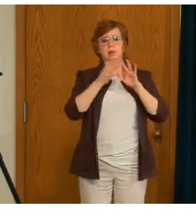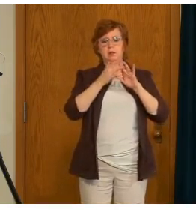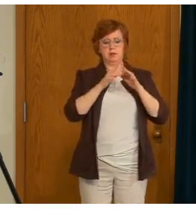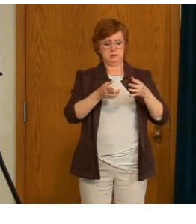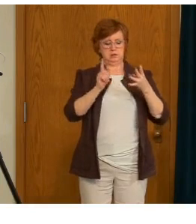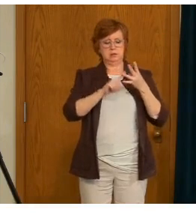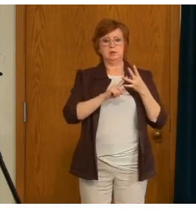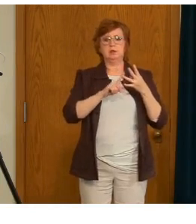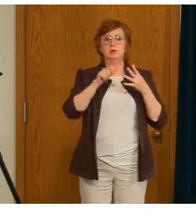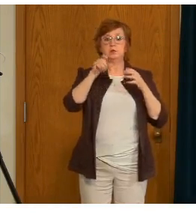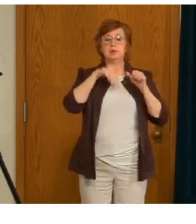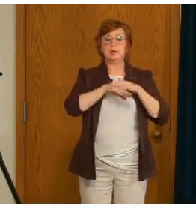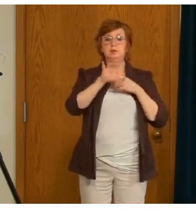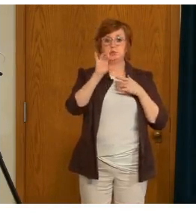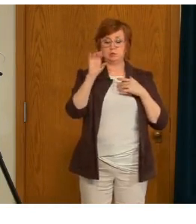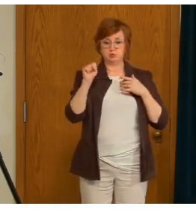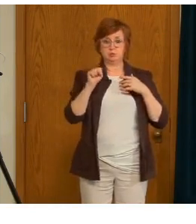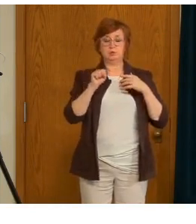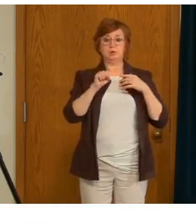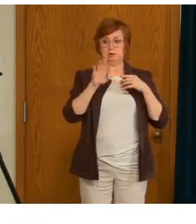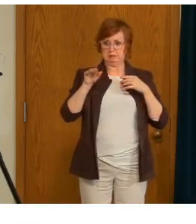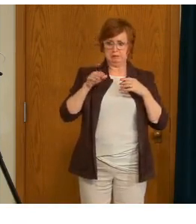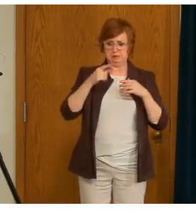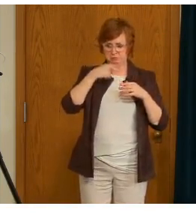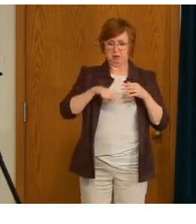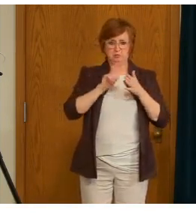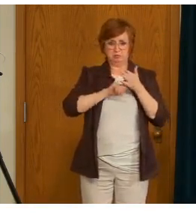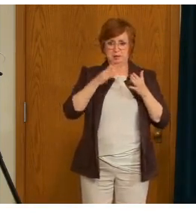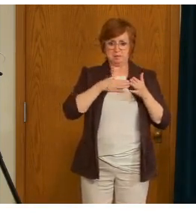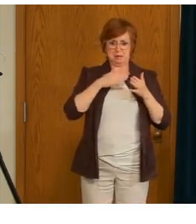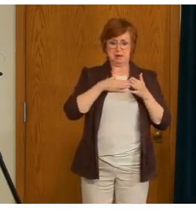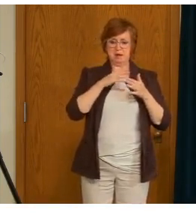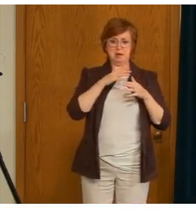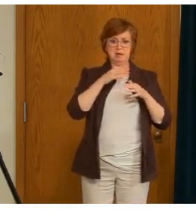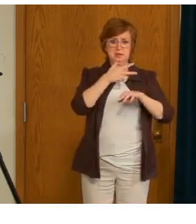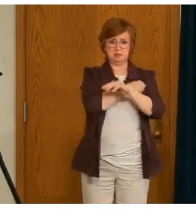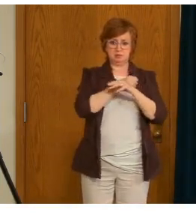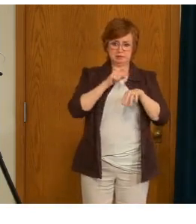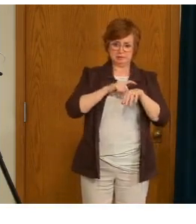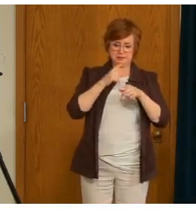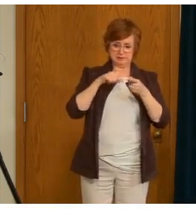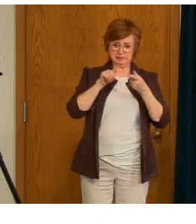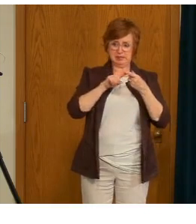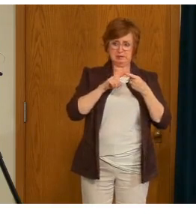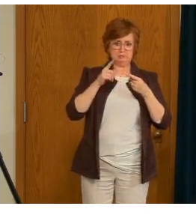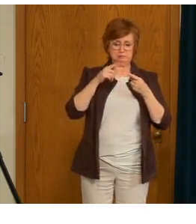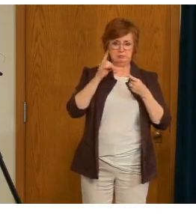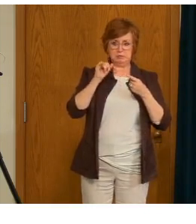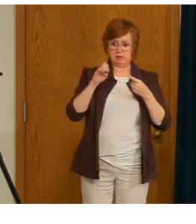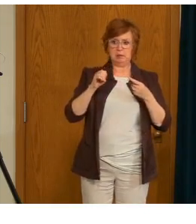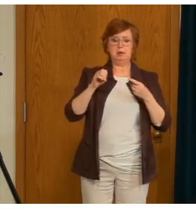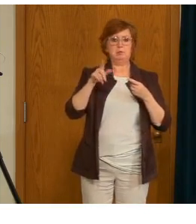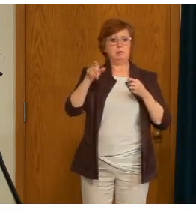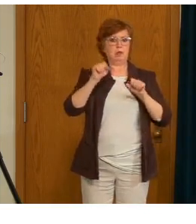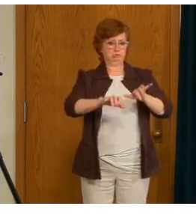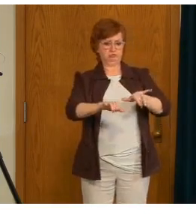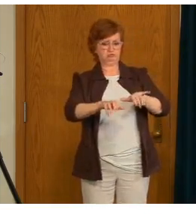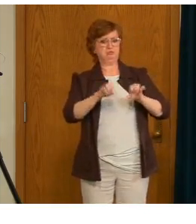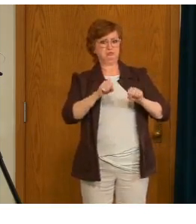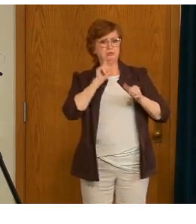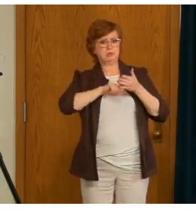dose electronically. And if you're unsure, ultimately, you can always call the 1-833 SASVAX call center